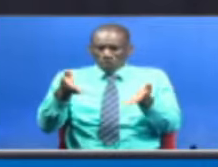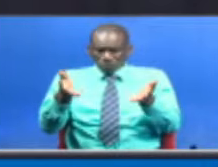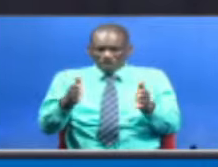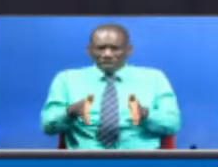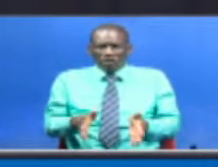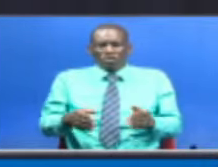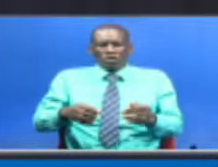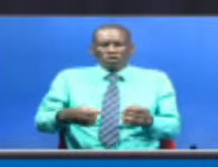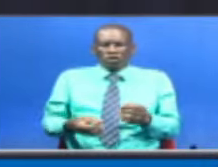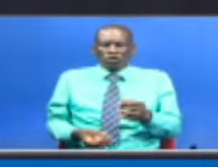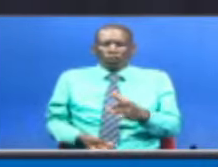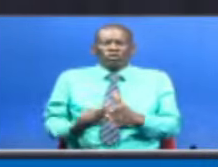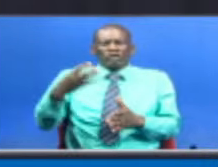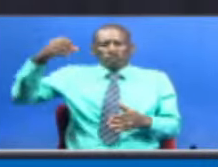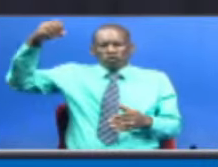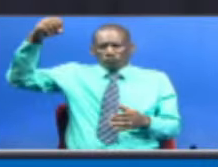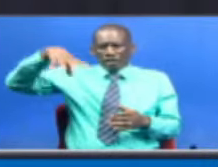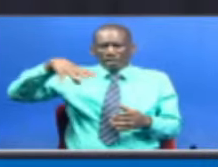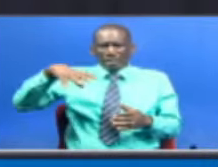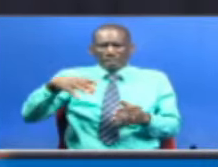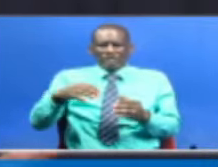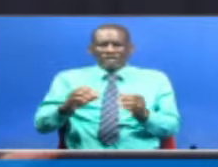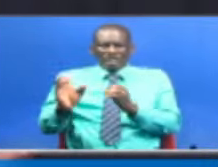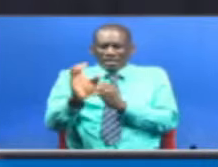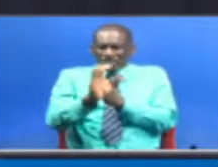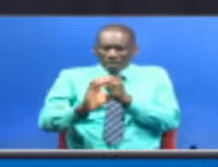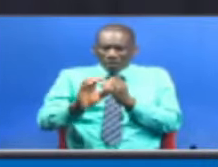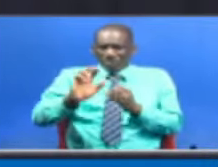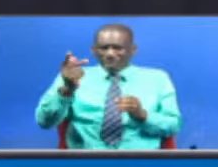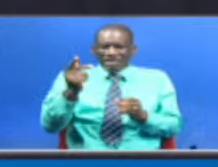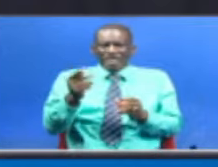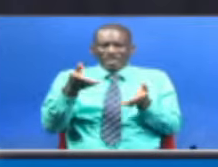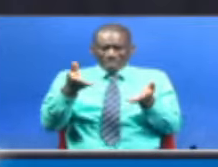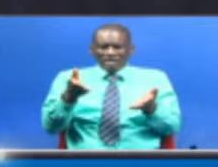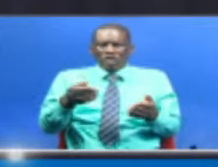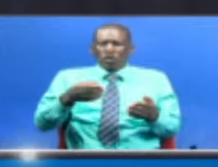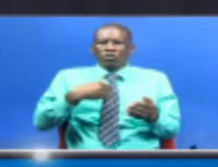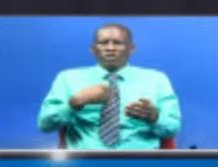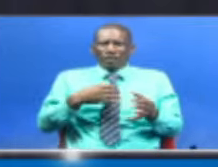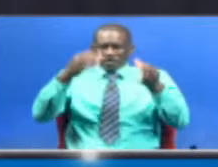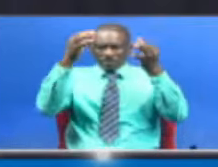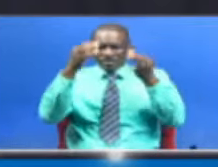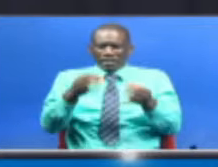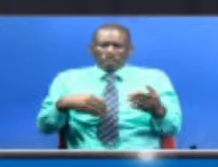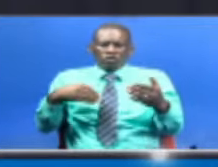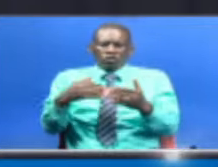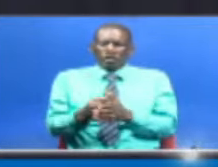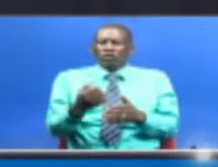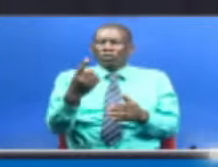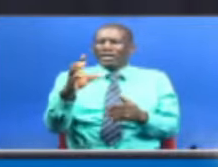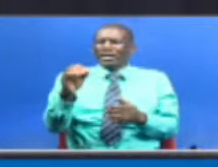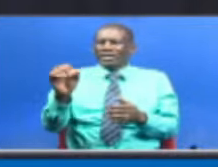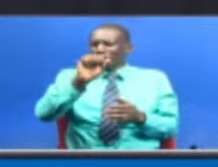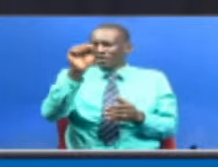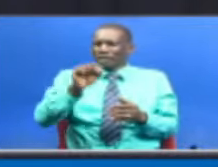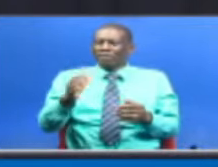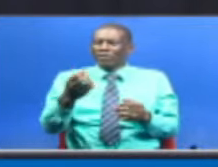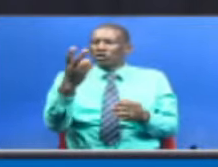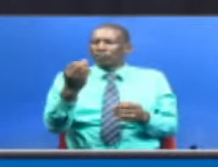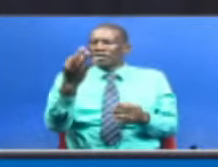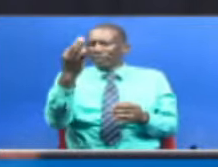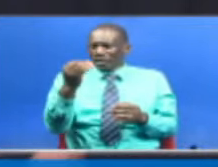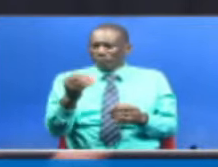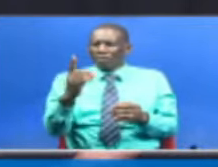energy mix. The country we have undertaken to really be 100% green by 2030, and